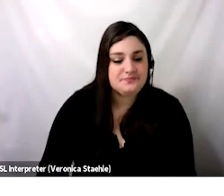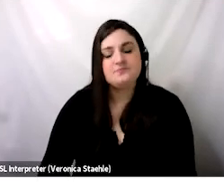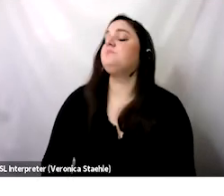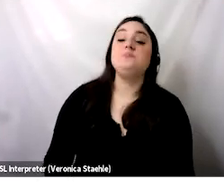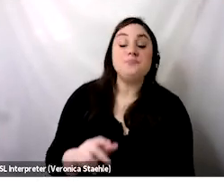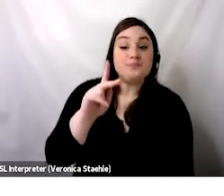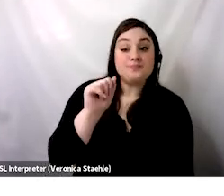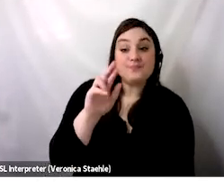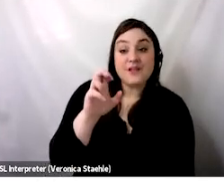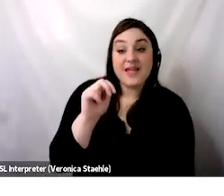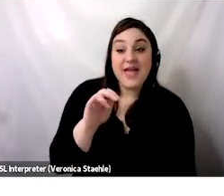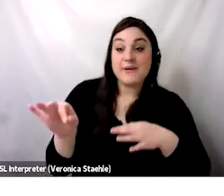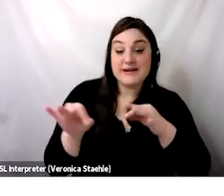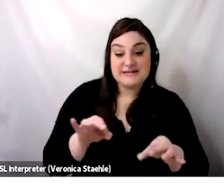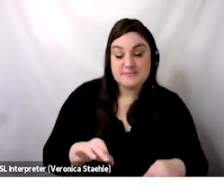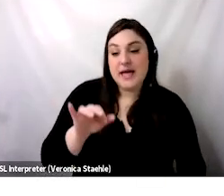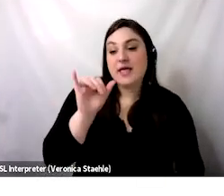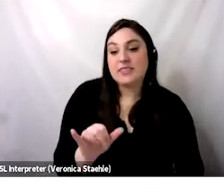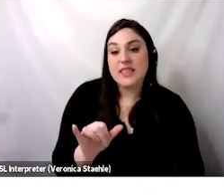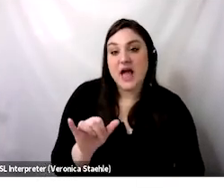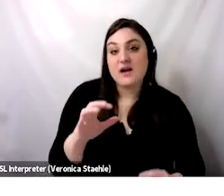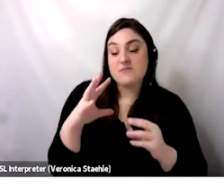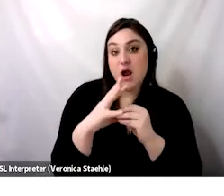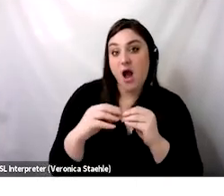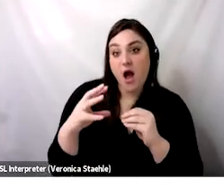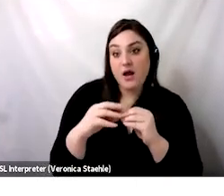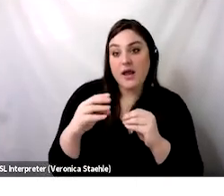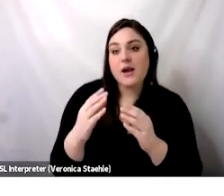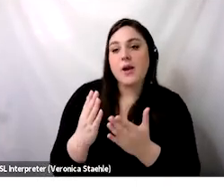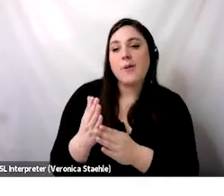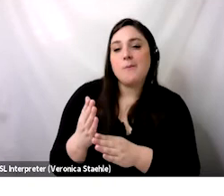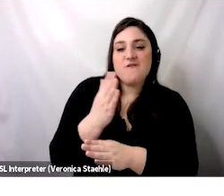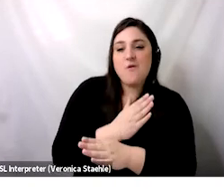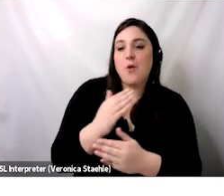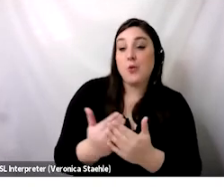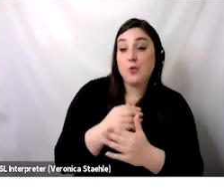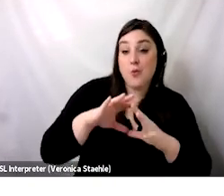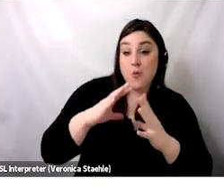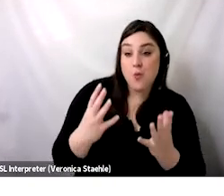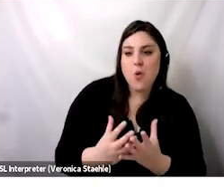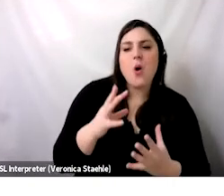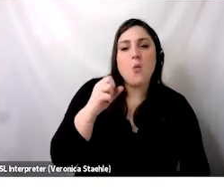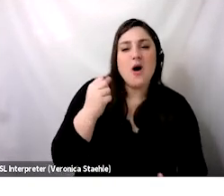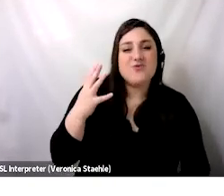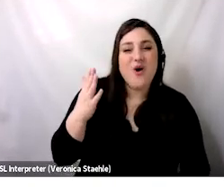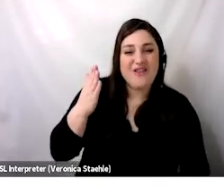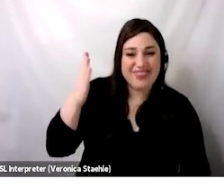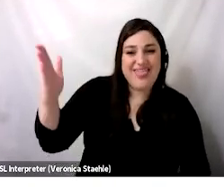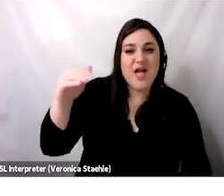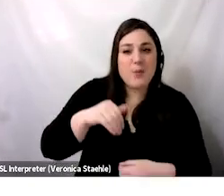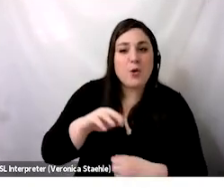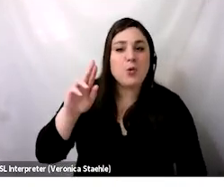cotton before coming into the New World was prominent in Britain. As I said